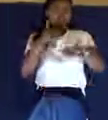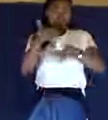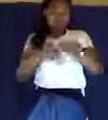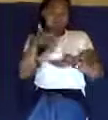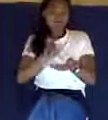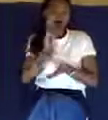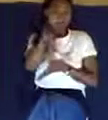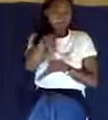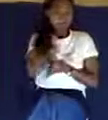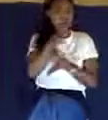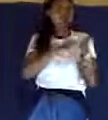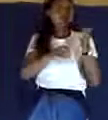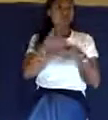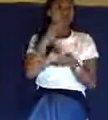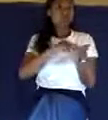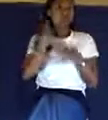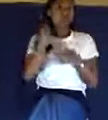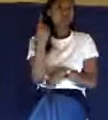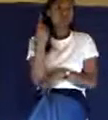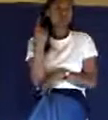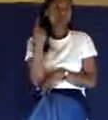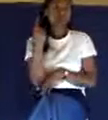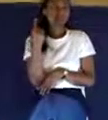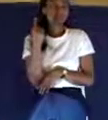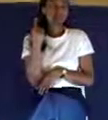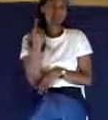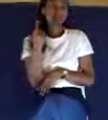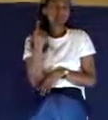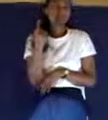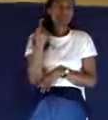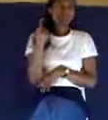to chapter 2, verse 1. Let me show this to you real quick.